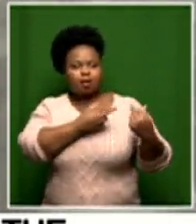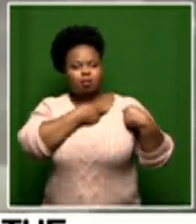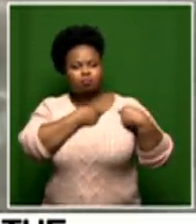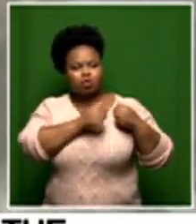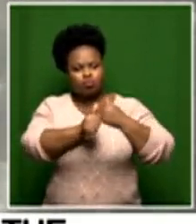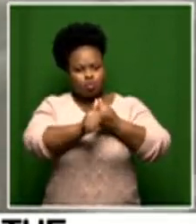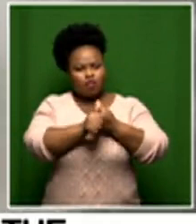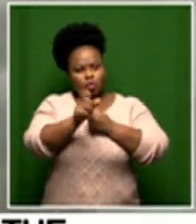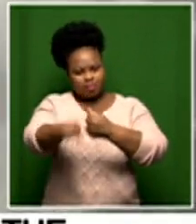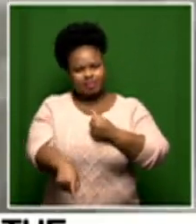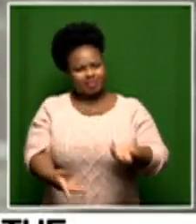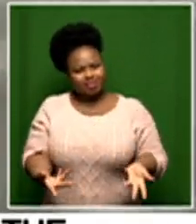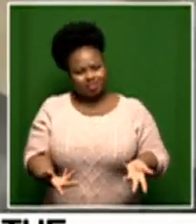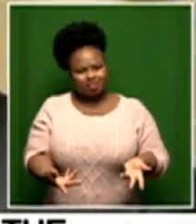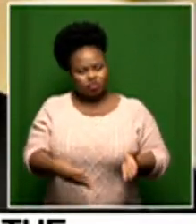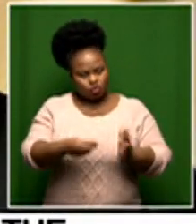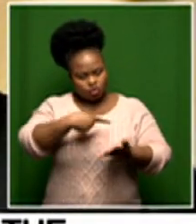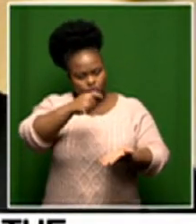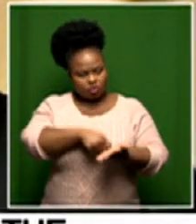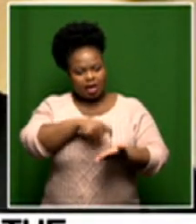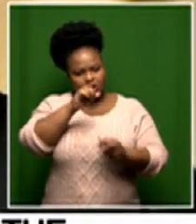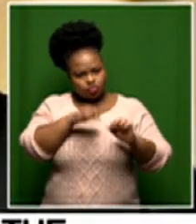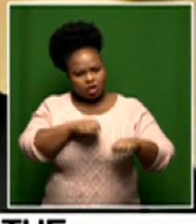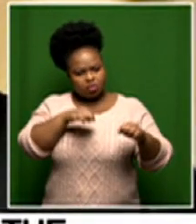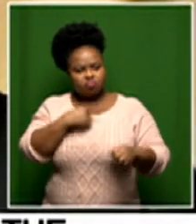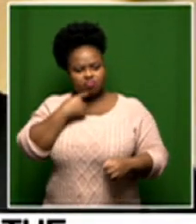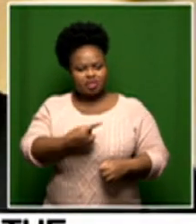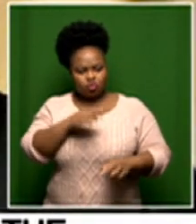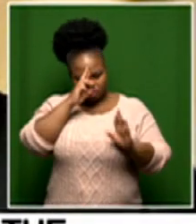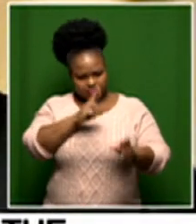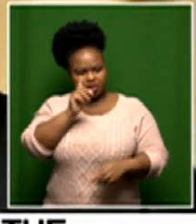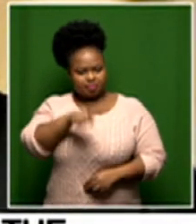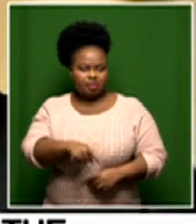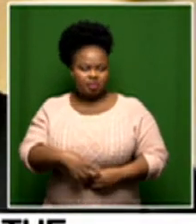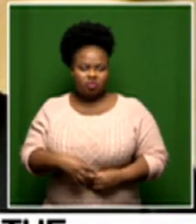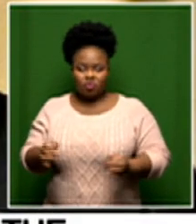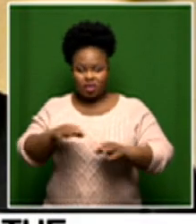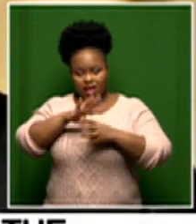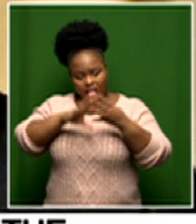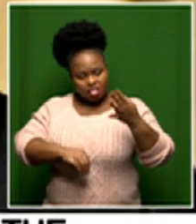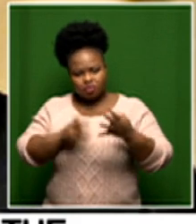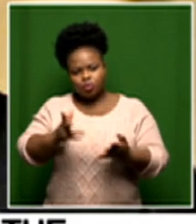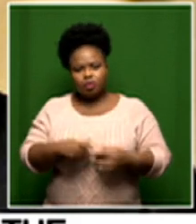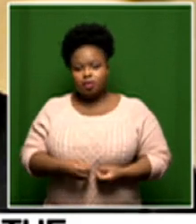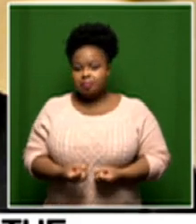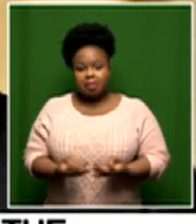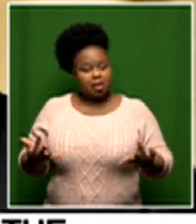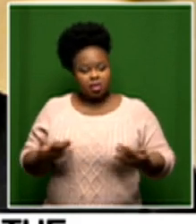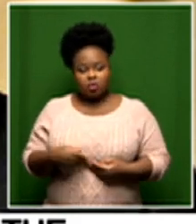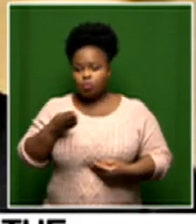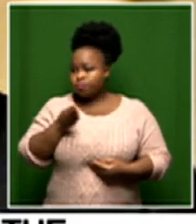you have to apply to, which you are obliged to respect. And this is all that there is. Most of those in business